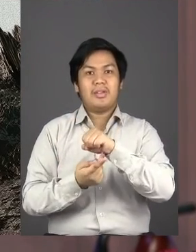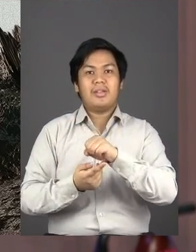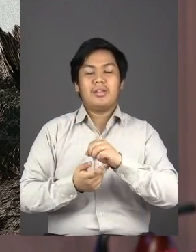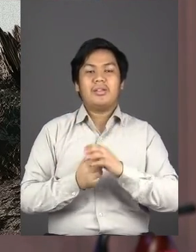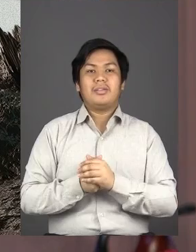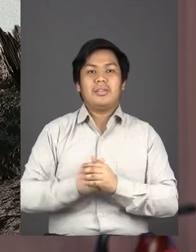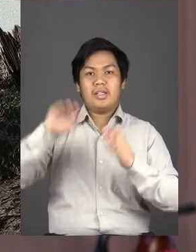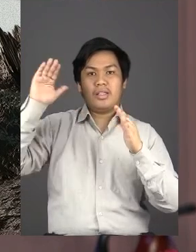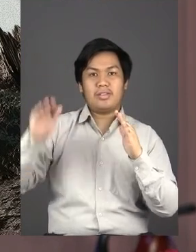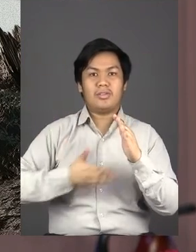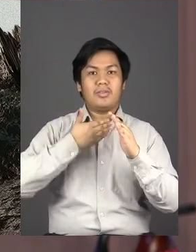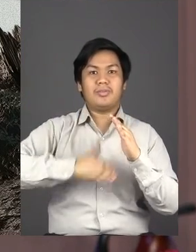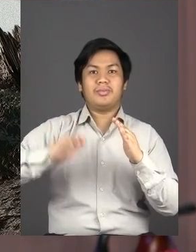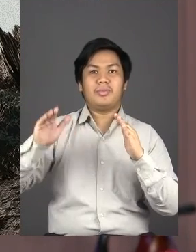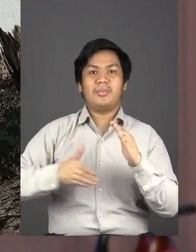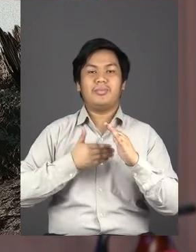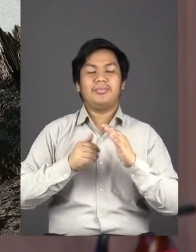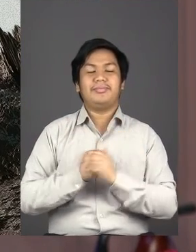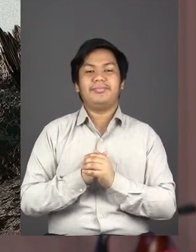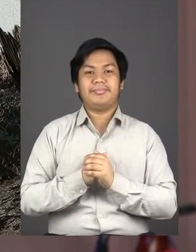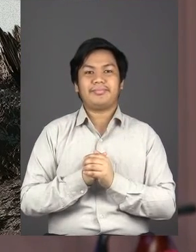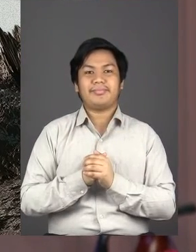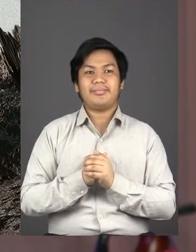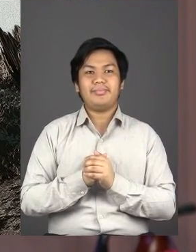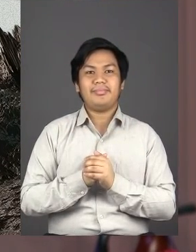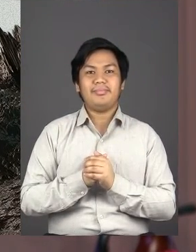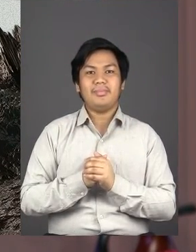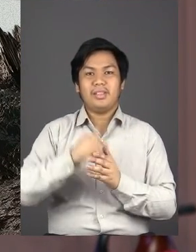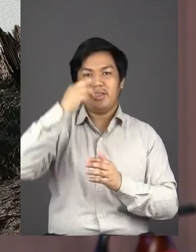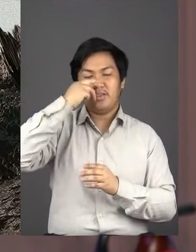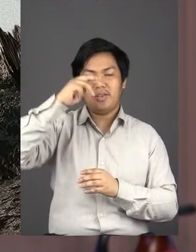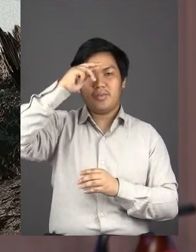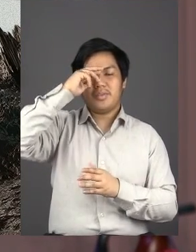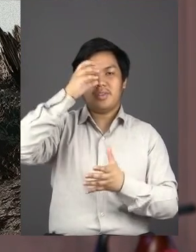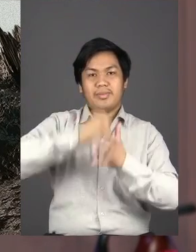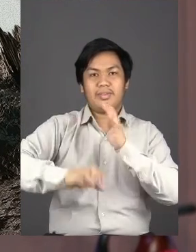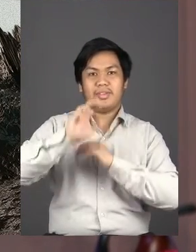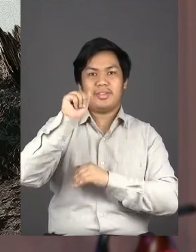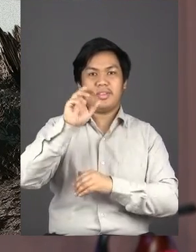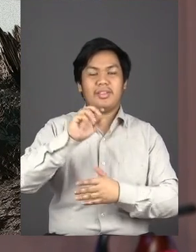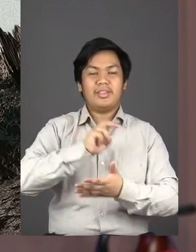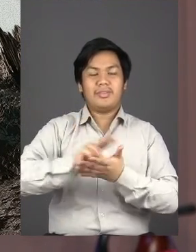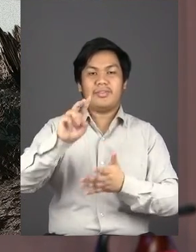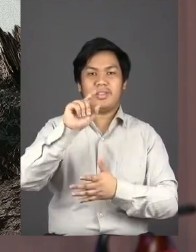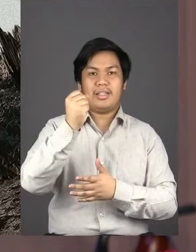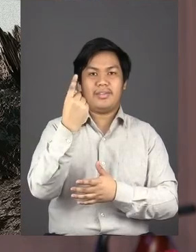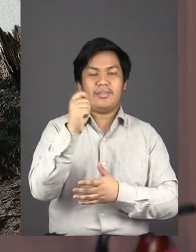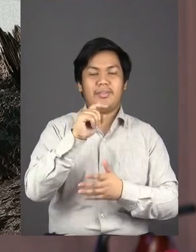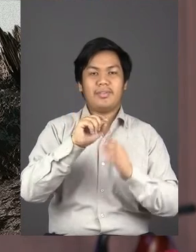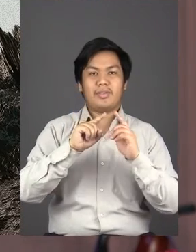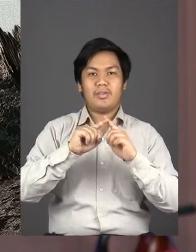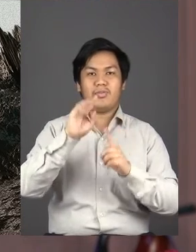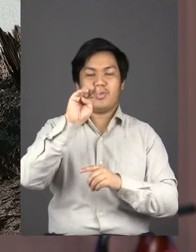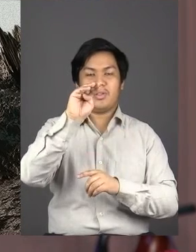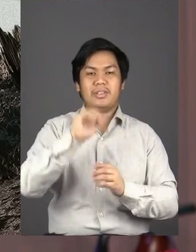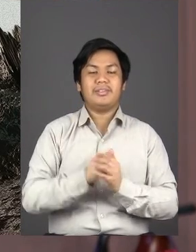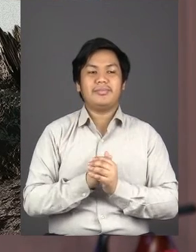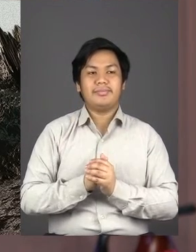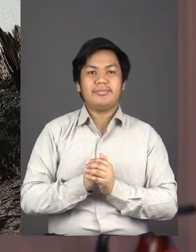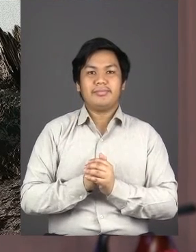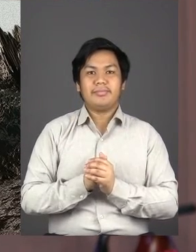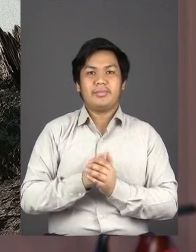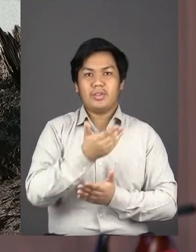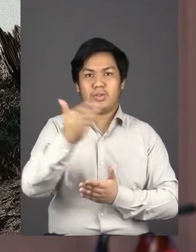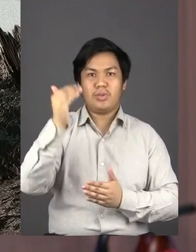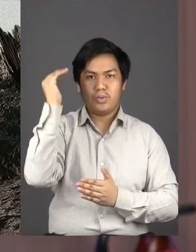isang himno. Kaya sabi niya sa Romans 13:11-14, besides this, you know the